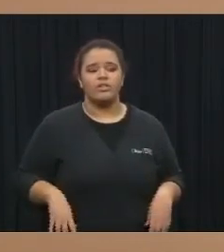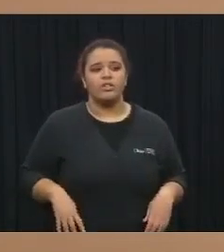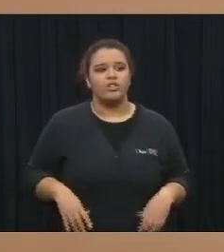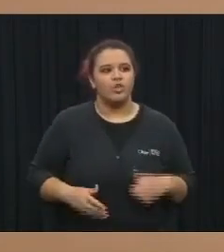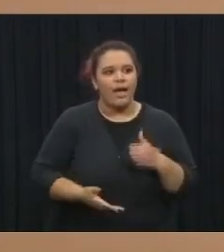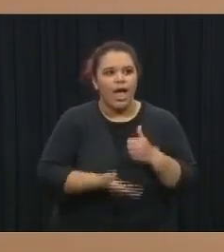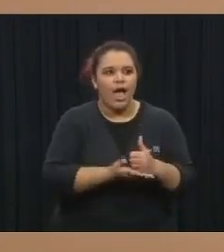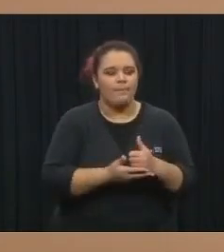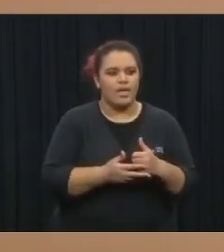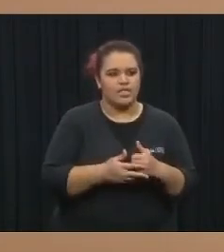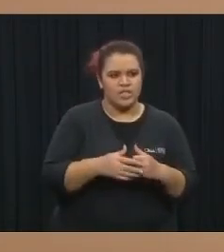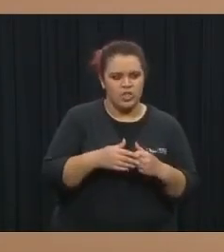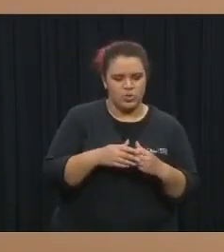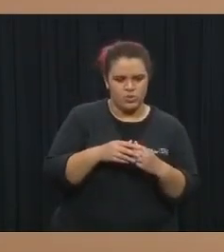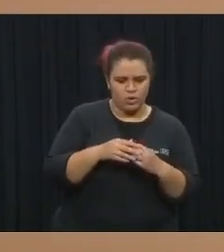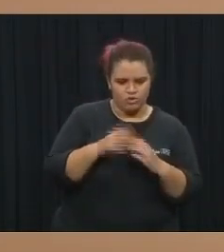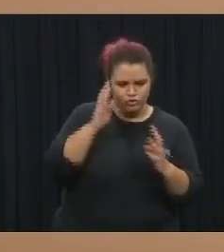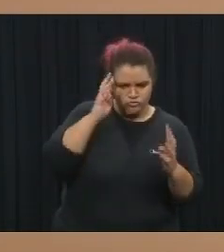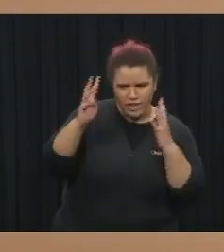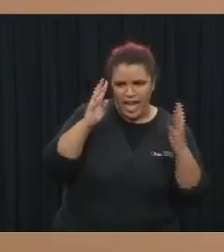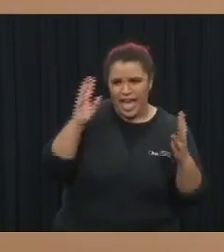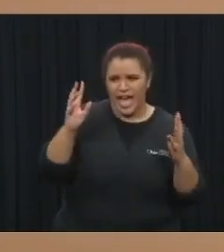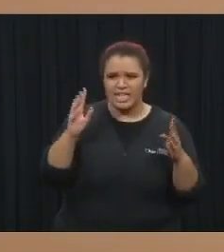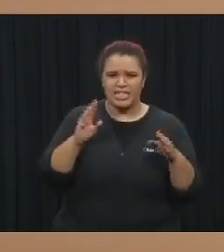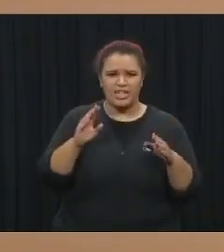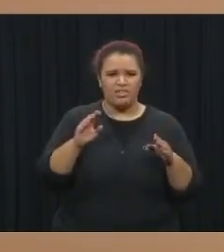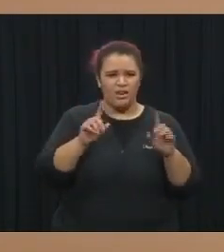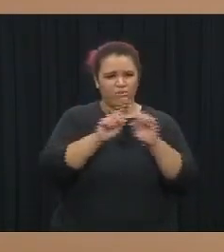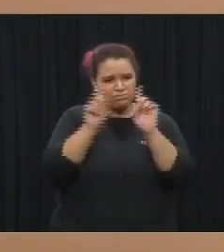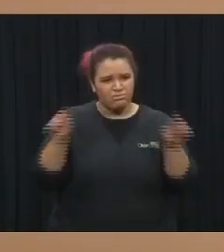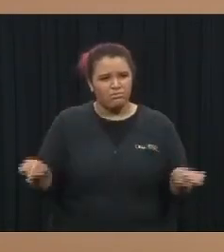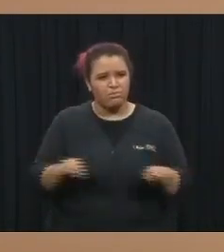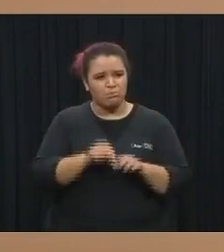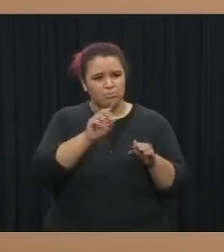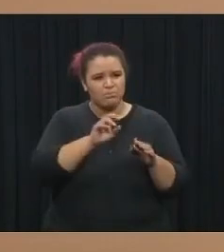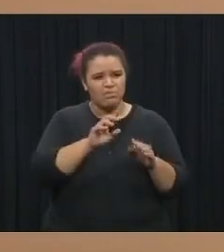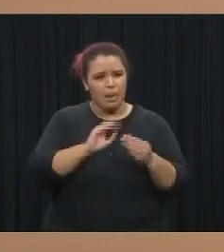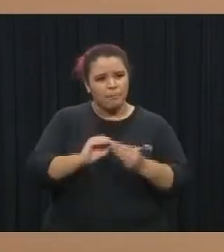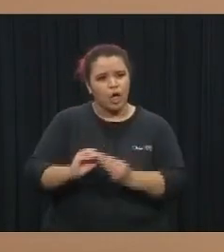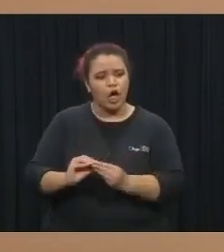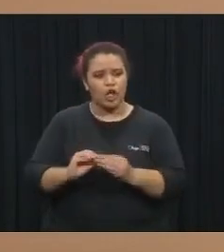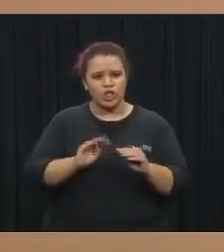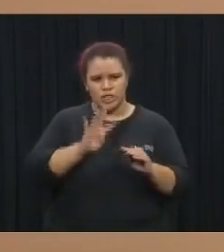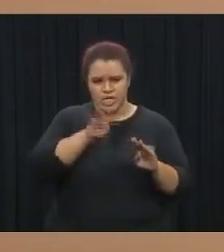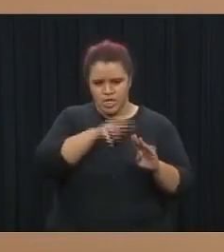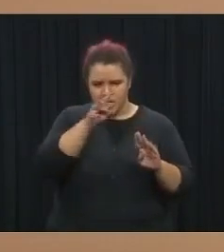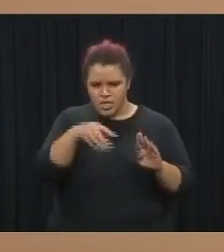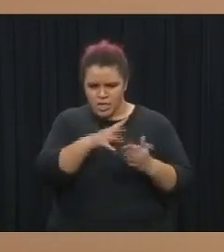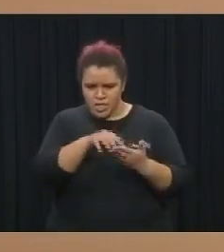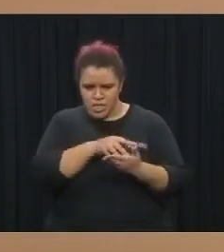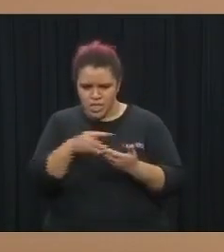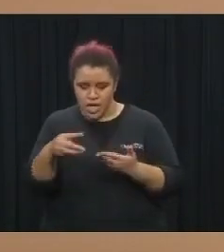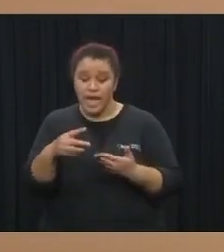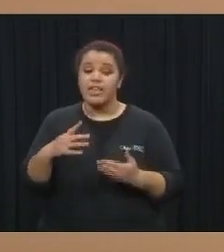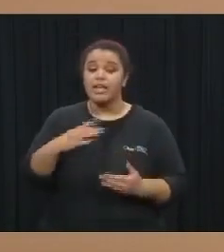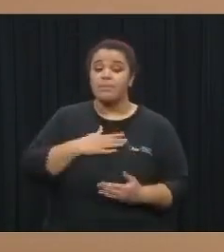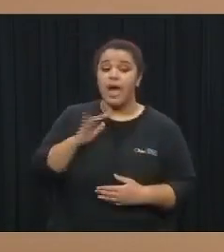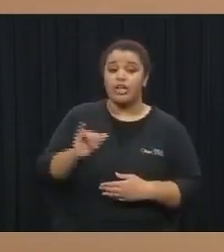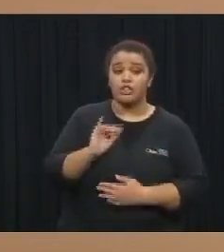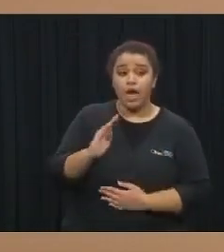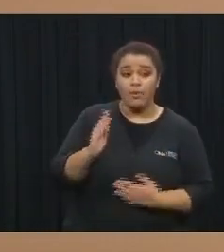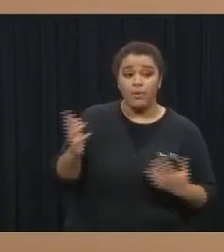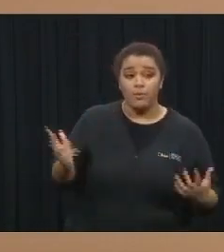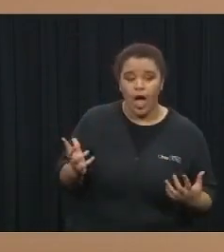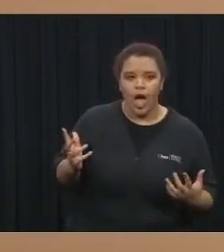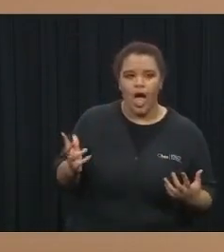modeling. Our university professors and folks are offering up their skills. And then my job is to build the structure to take advantage of that